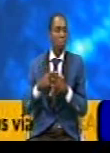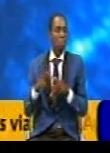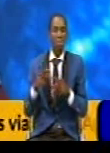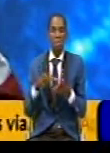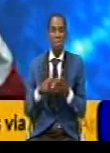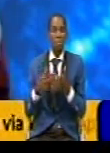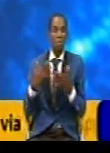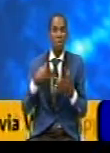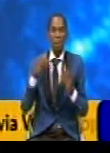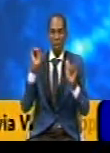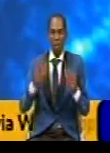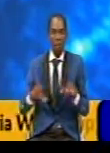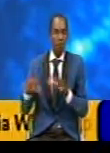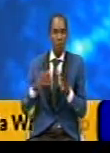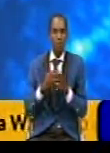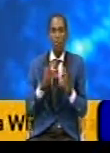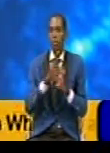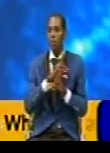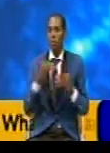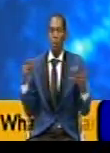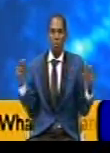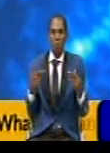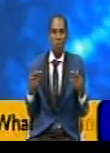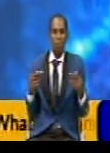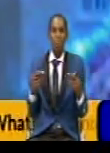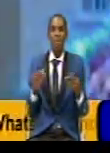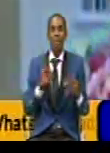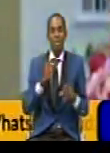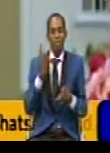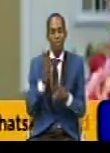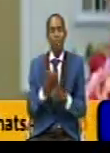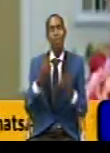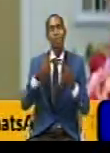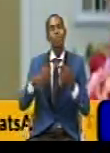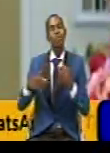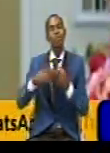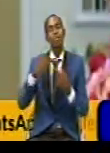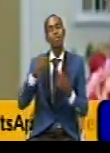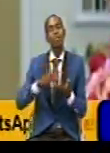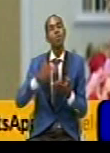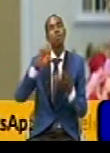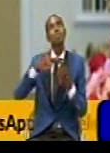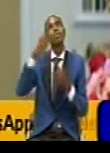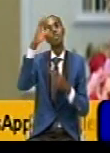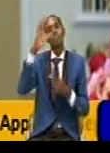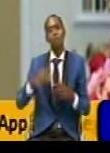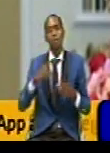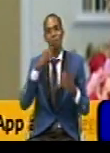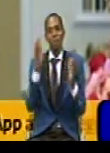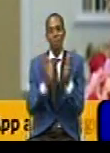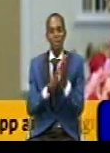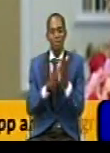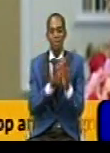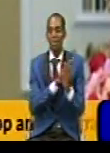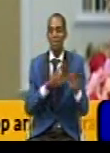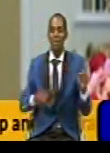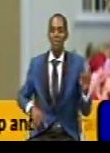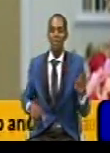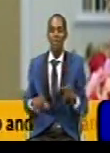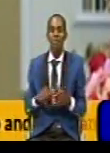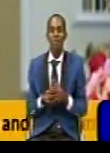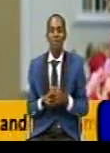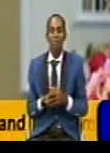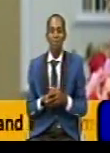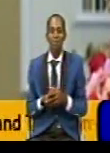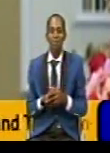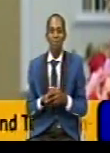God. I couldn't do like this before, but now, I can do it, no pain, nothing. I just came to return the